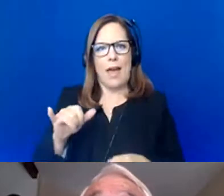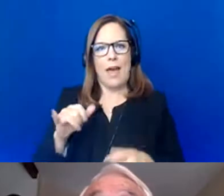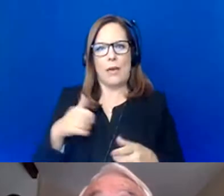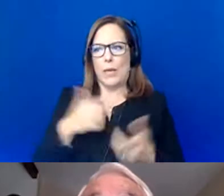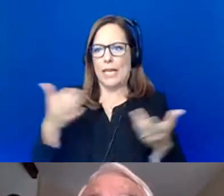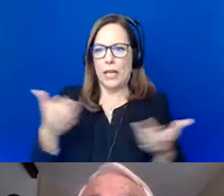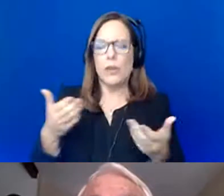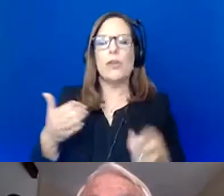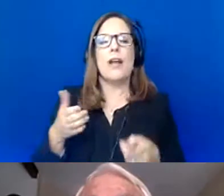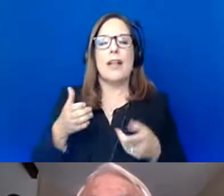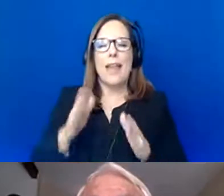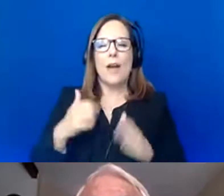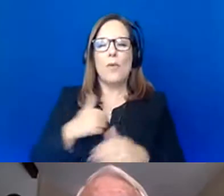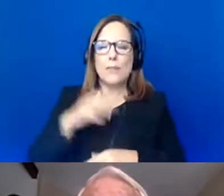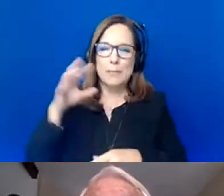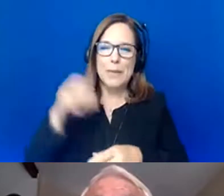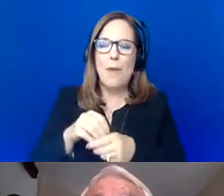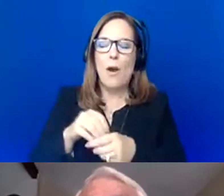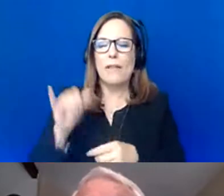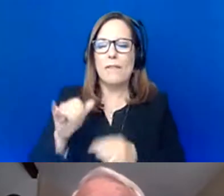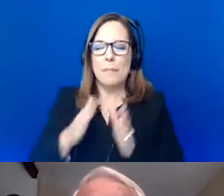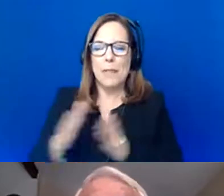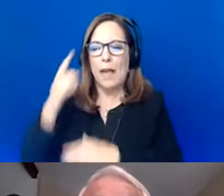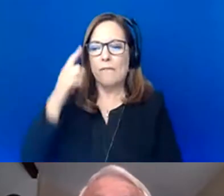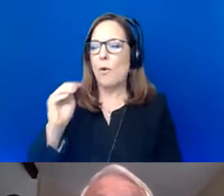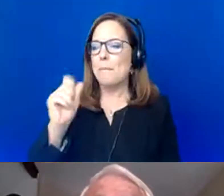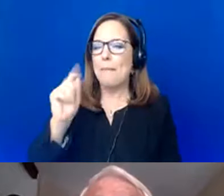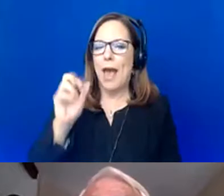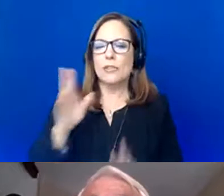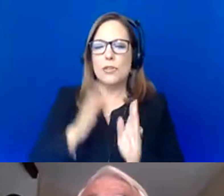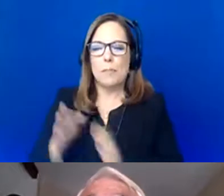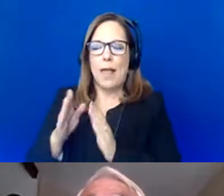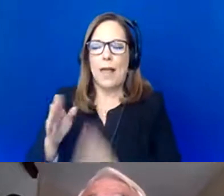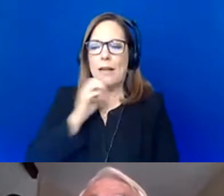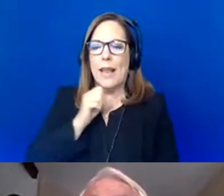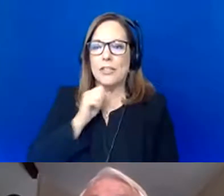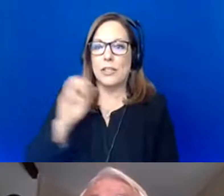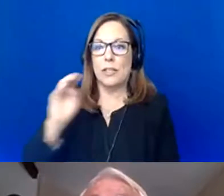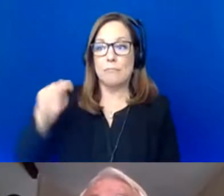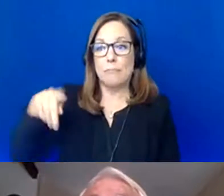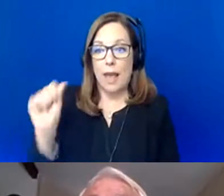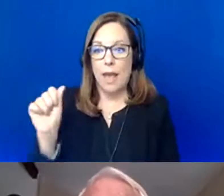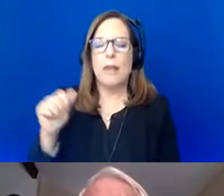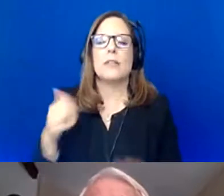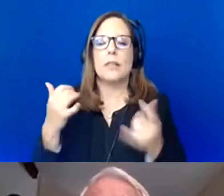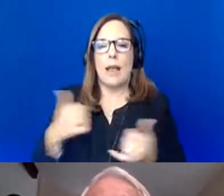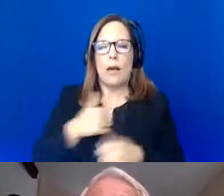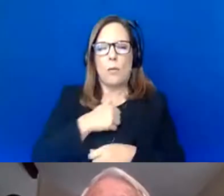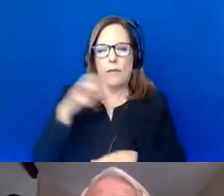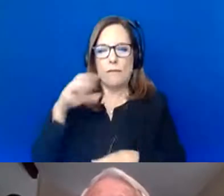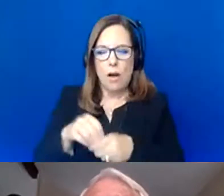the Master Plan on Aging. And now for us to get involved in its implementation and monitoring.